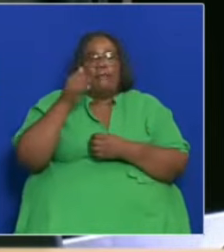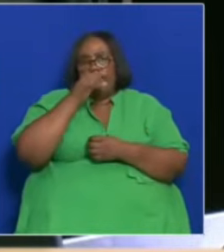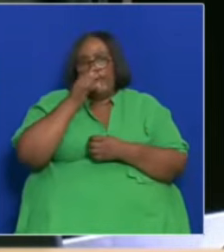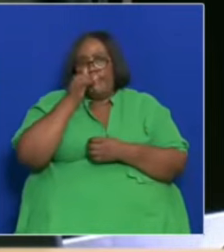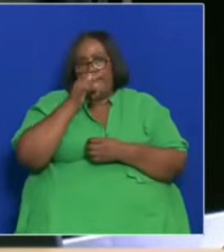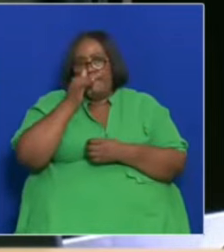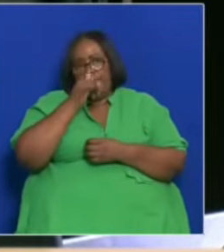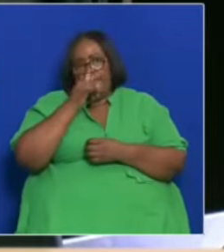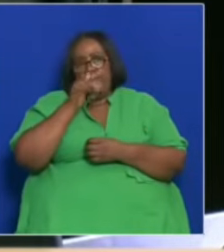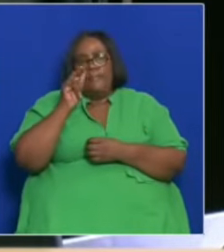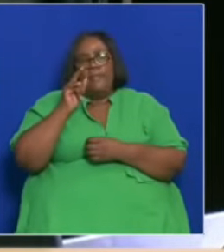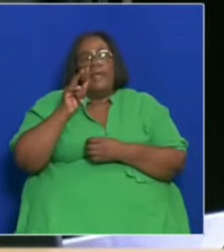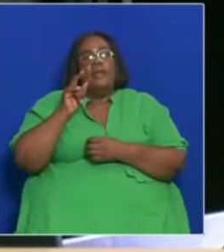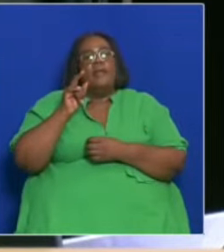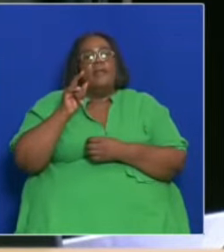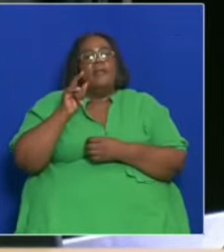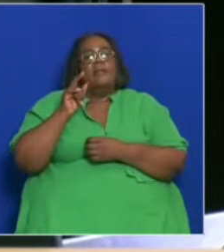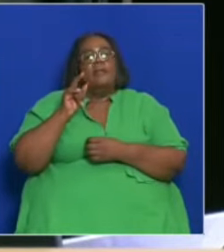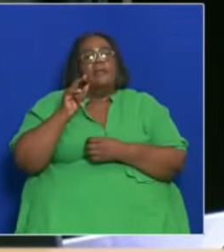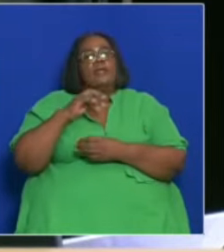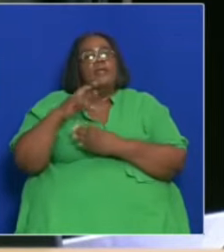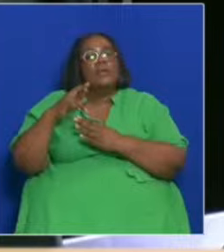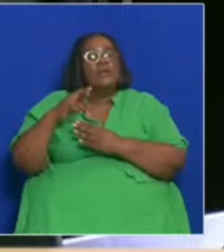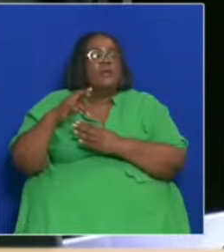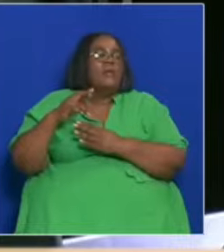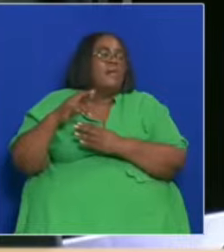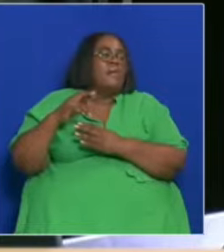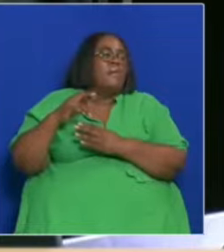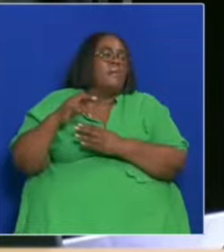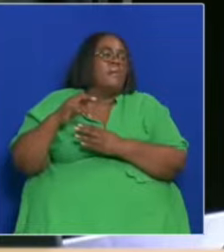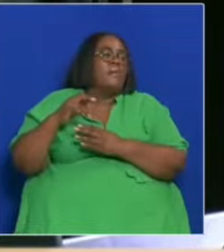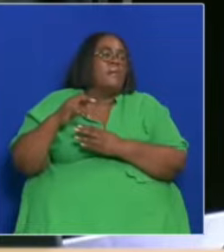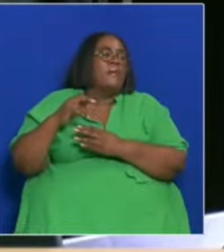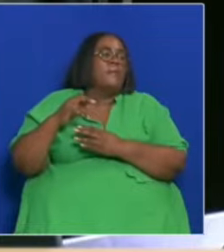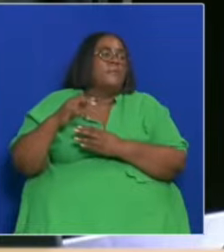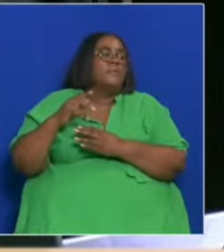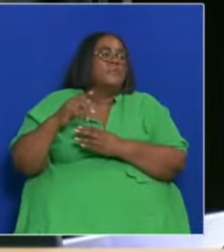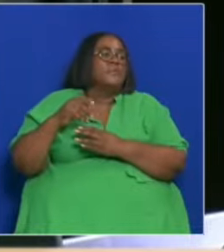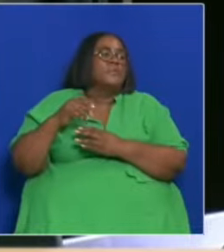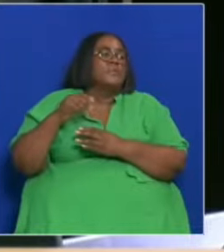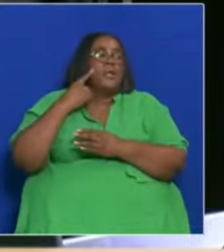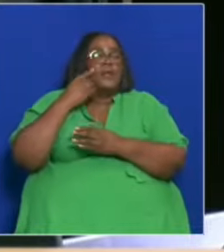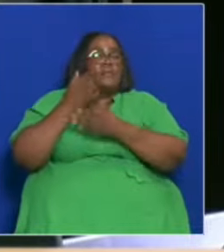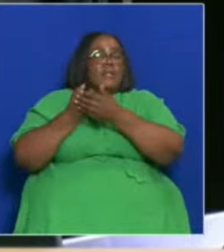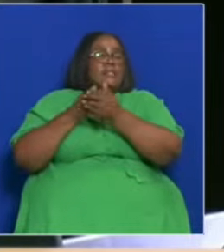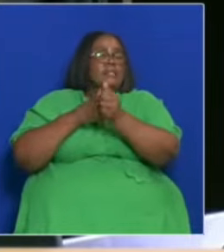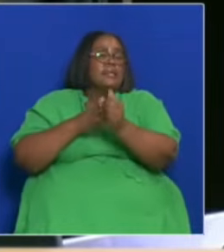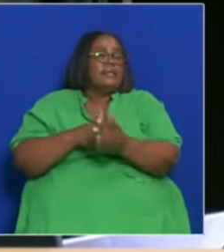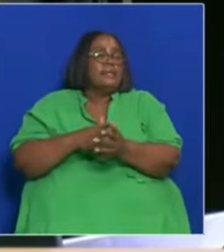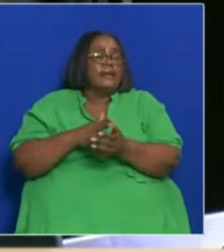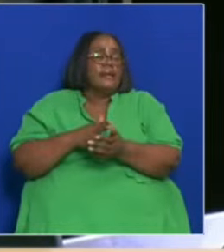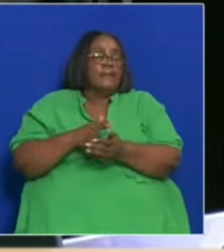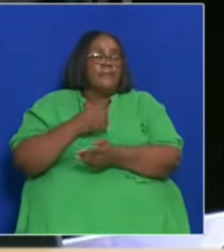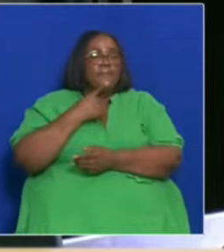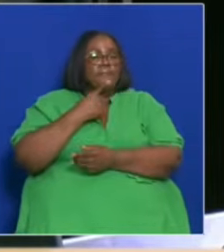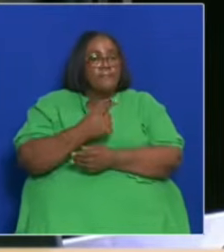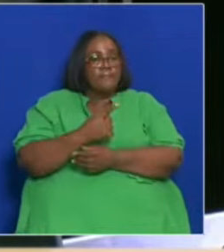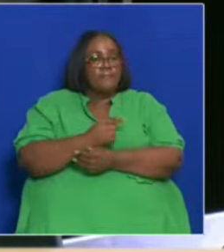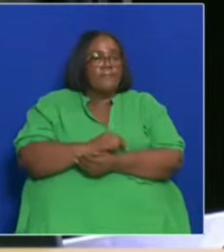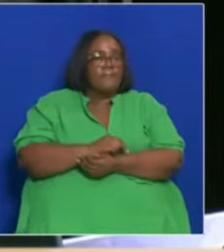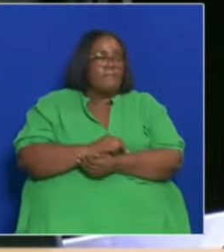mandate. So Ms. Bowe is suggesting to you that the procurement